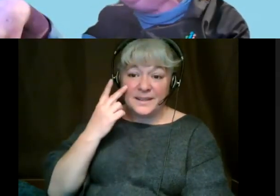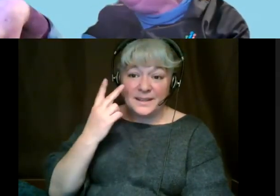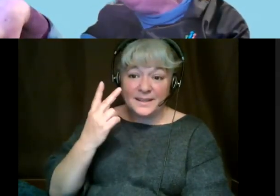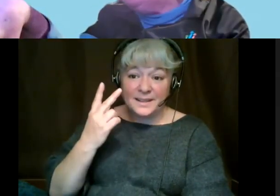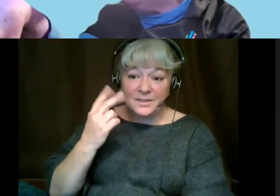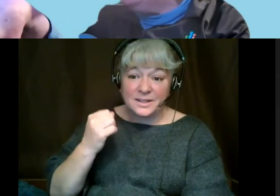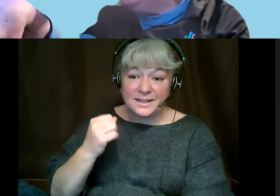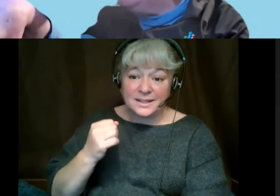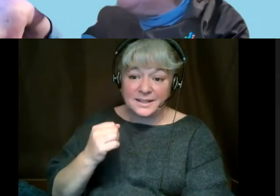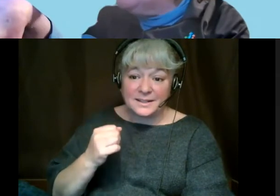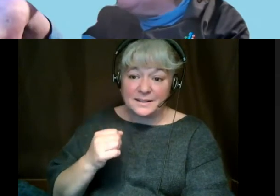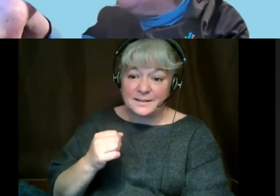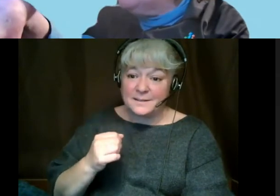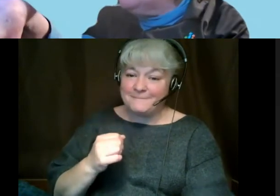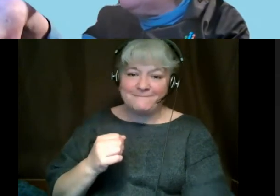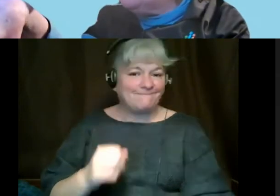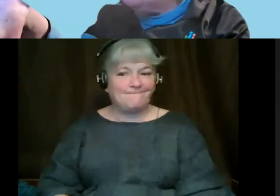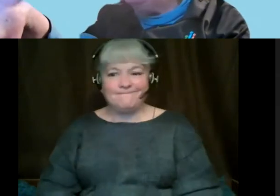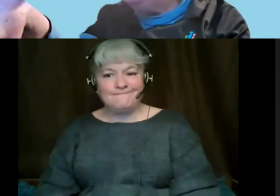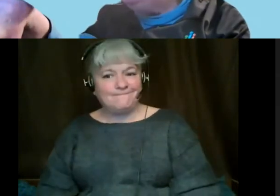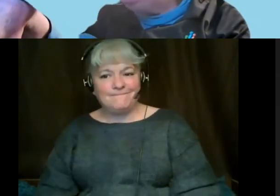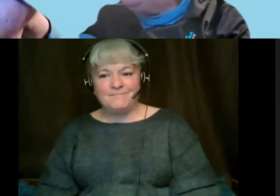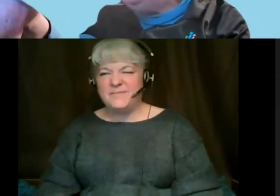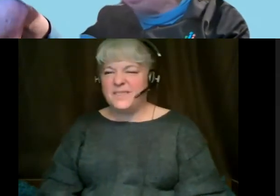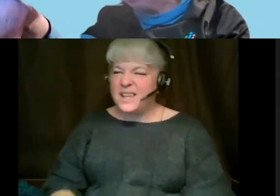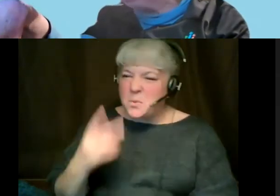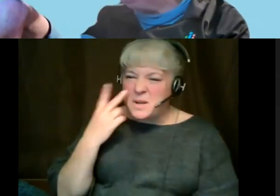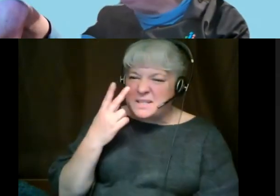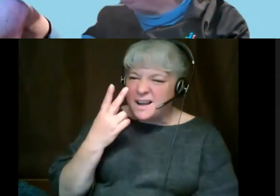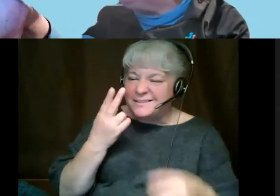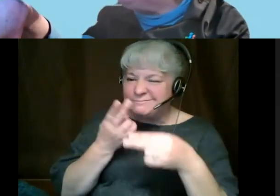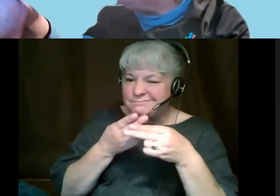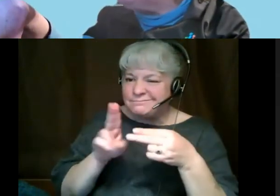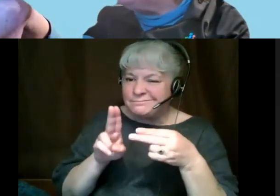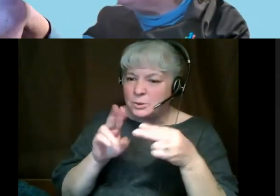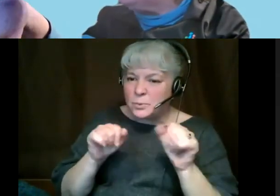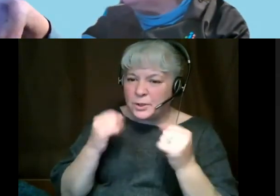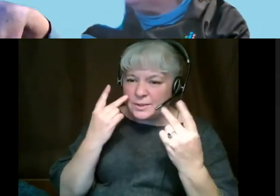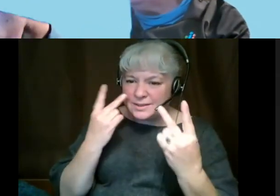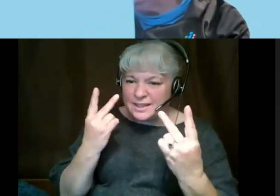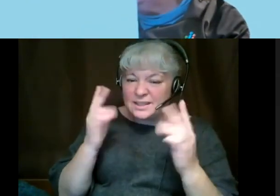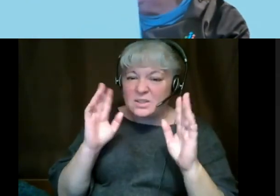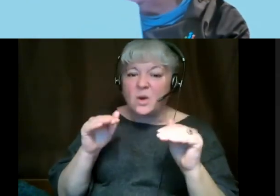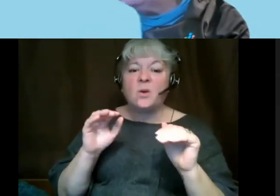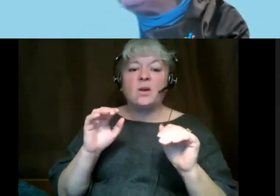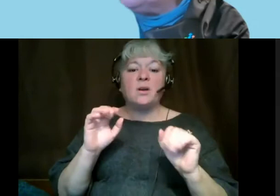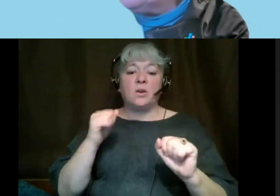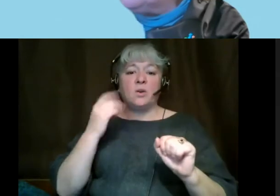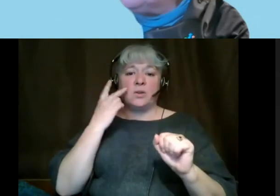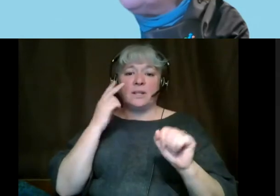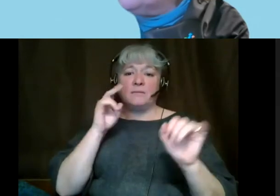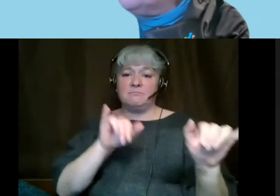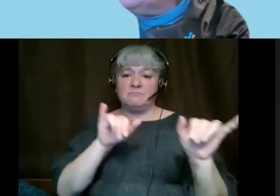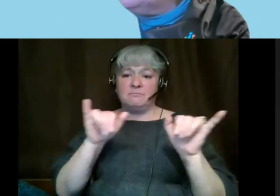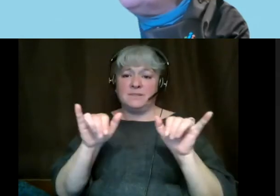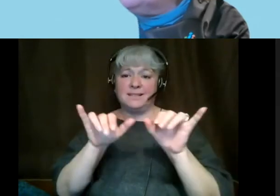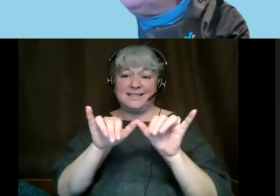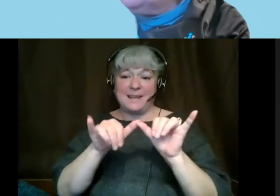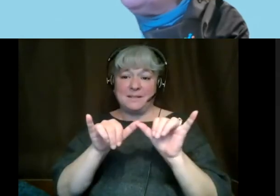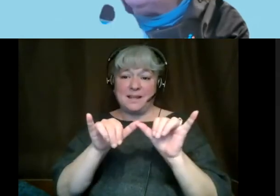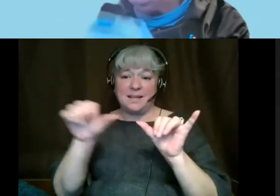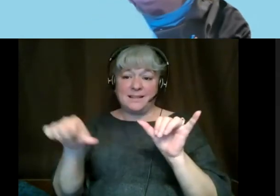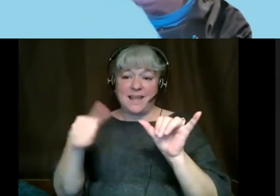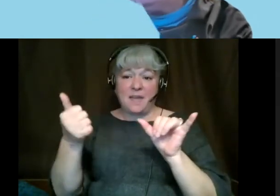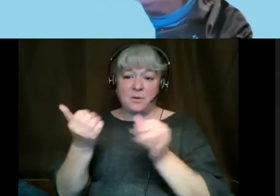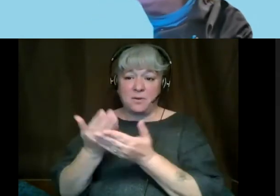doing? No, I can't see For that. a moment. I think for a moment we could see it. So you could see that it's the same size as the other one, right?